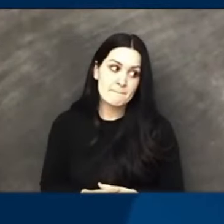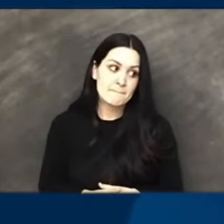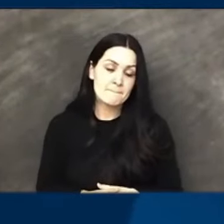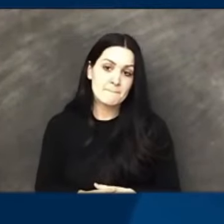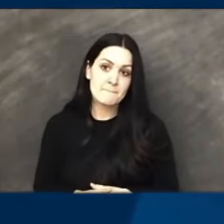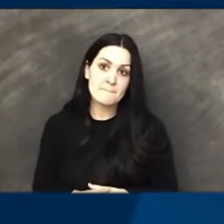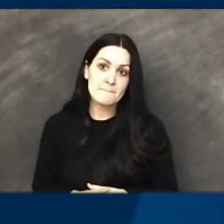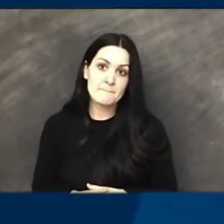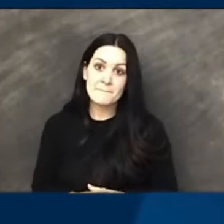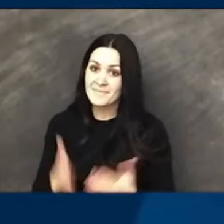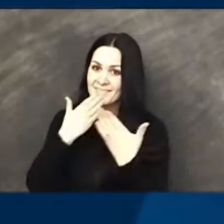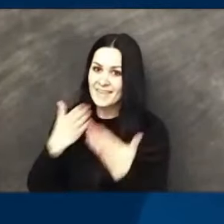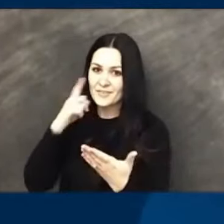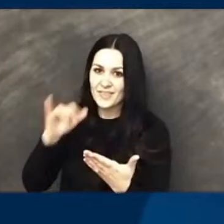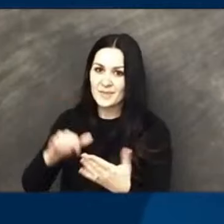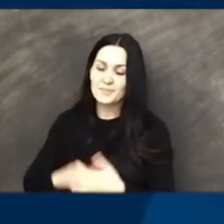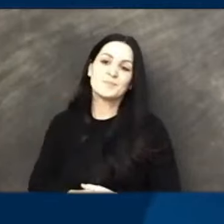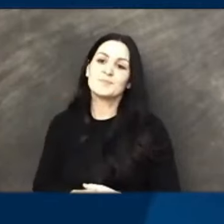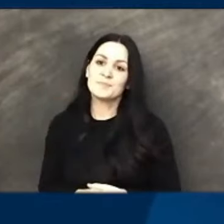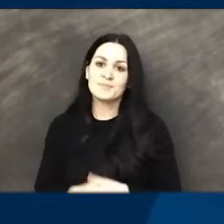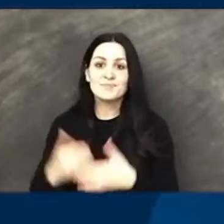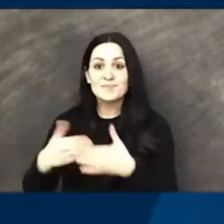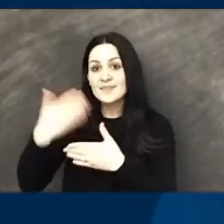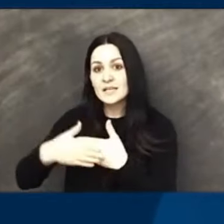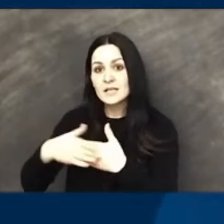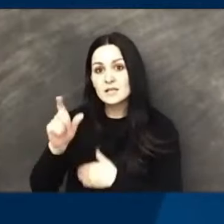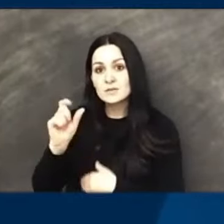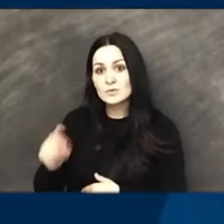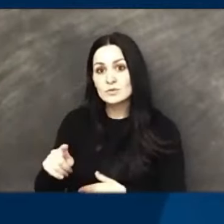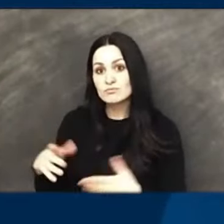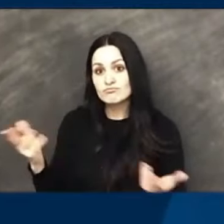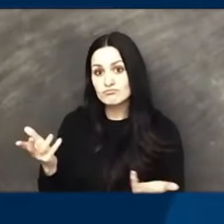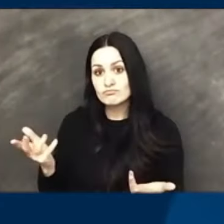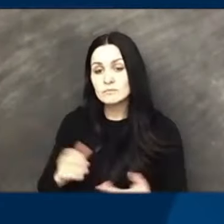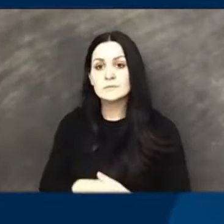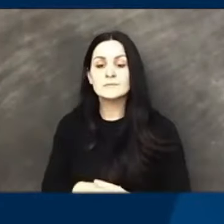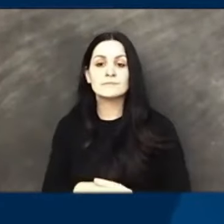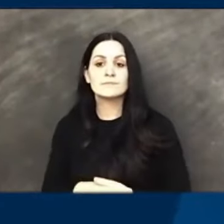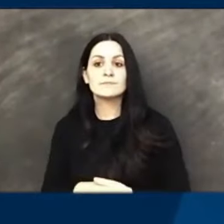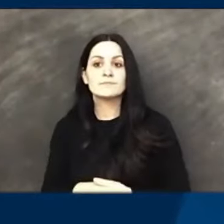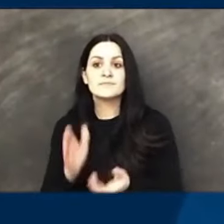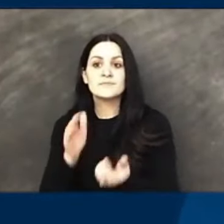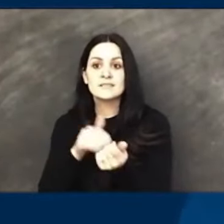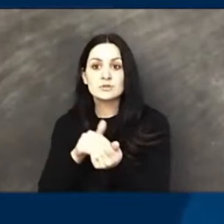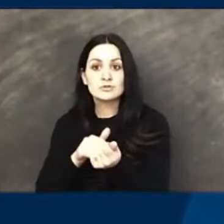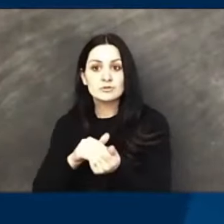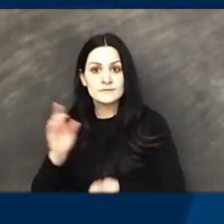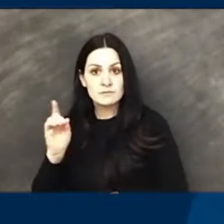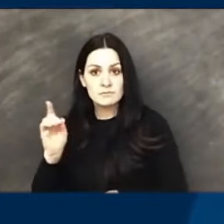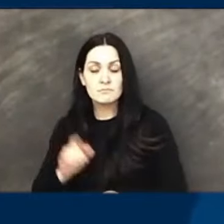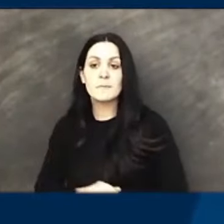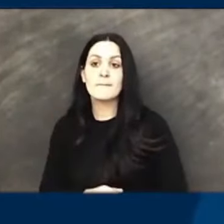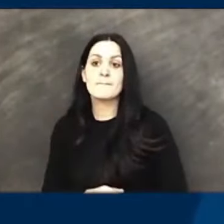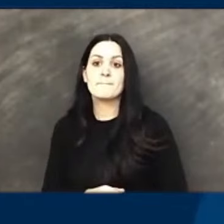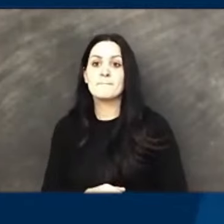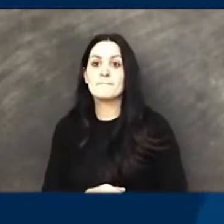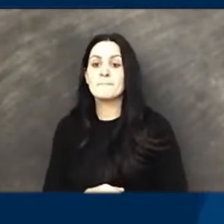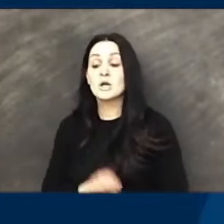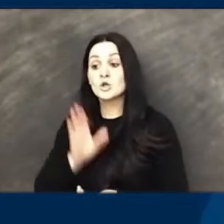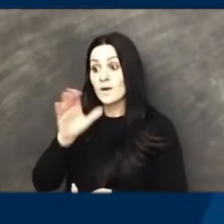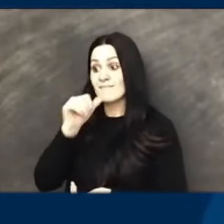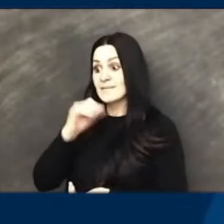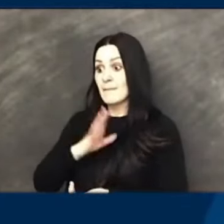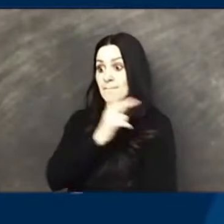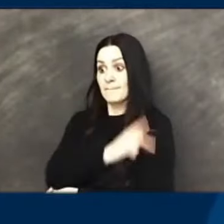Thank you for that. The next question that I have coming up is for Dr. Bisognano. How do you recommend your female patients start